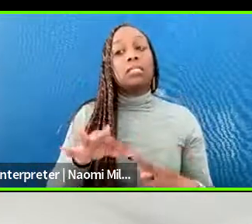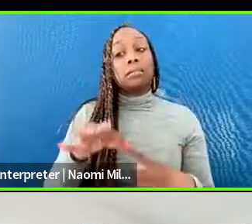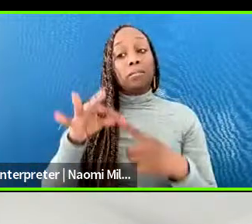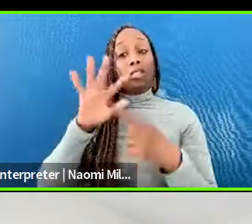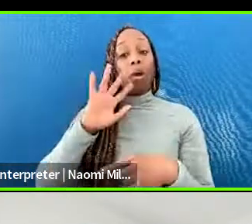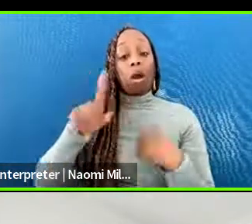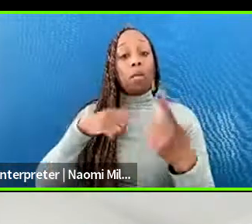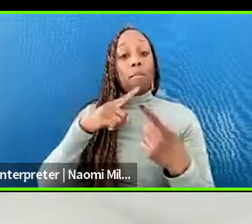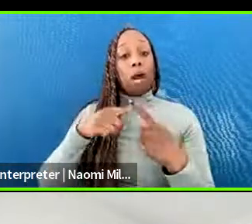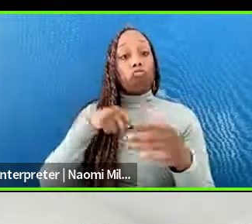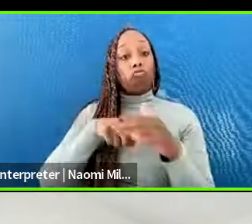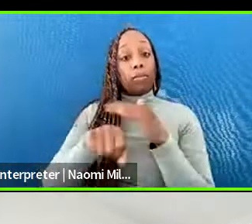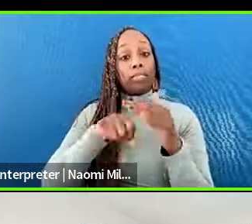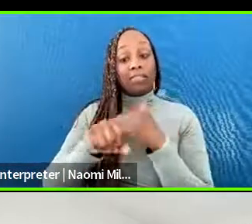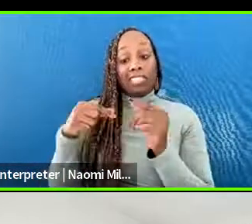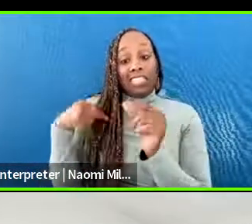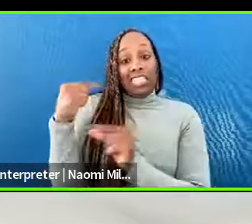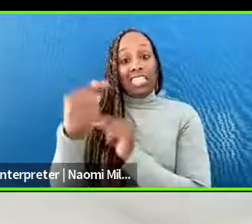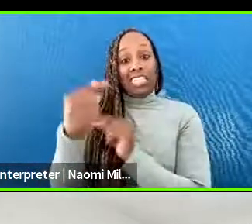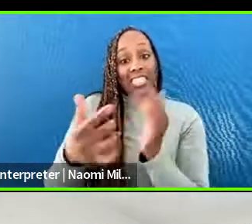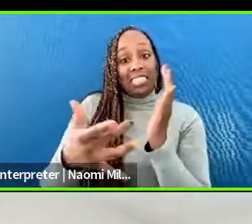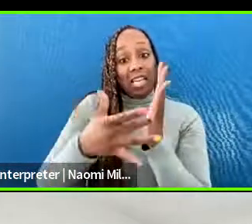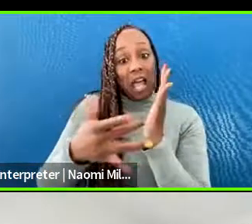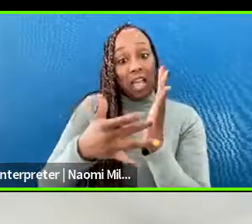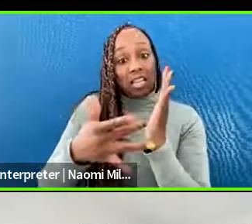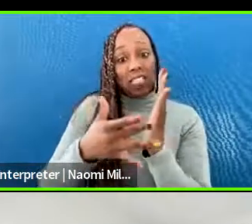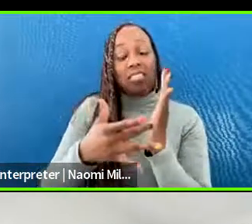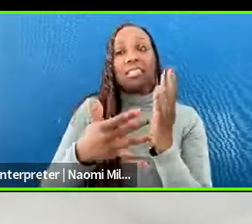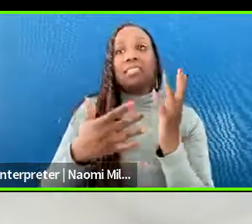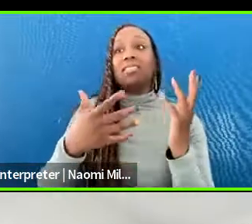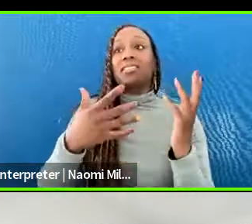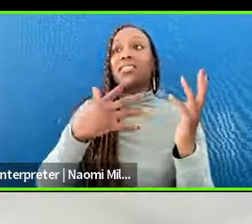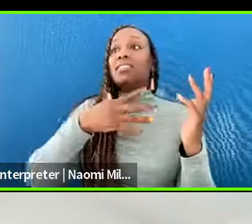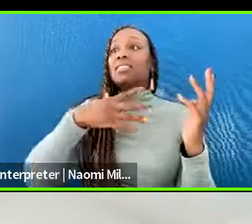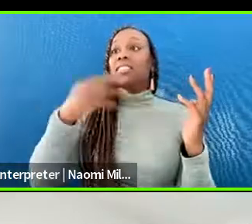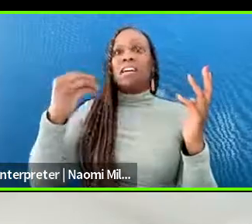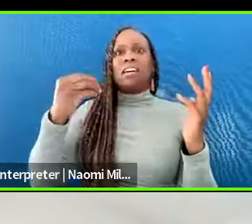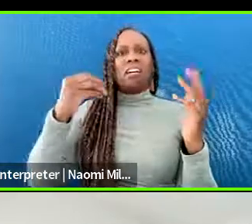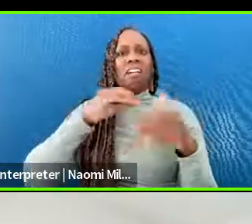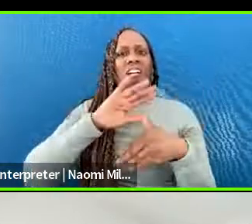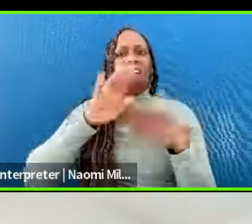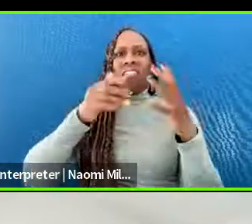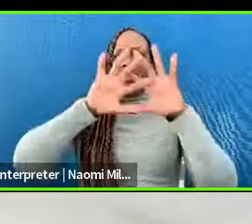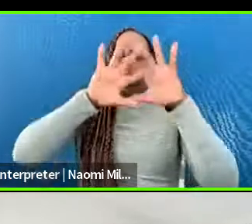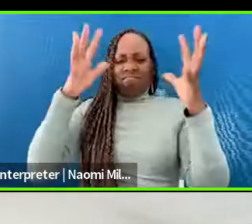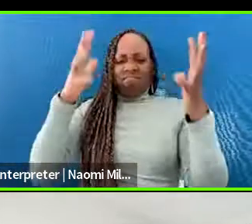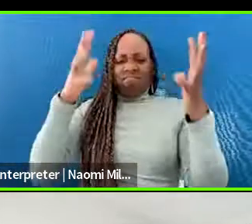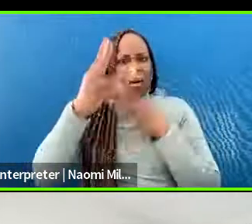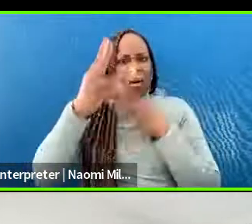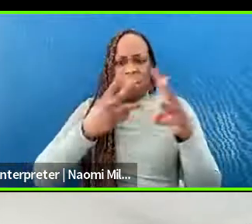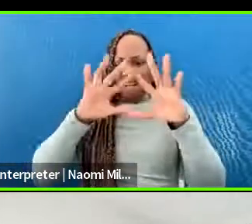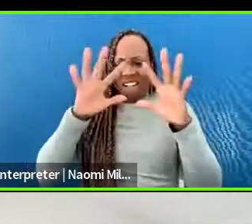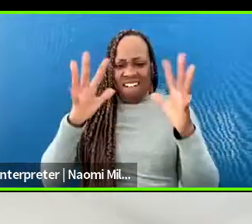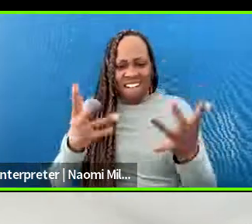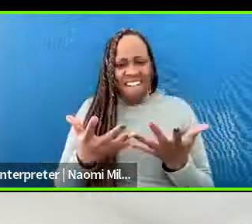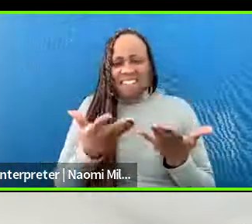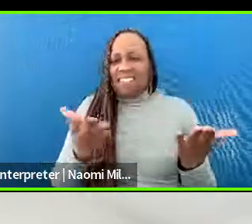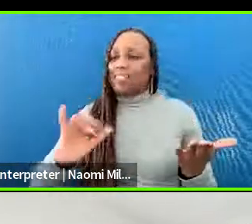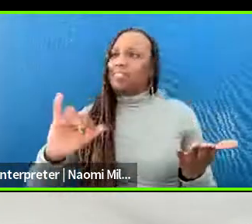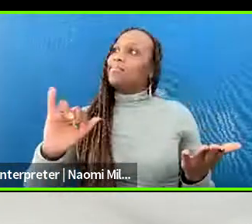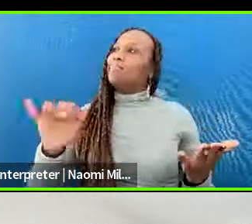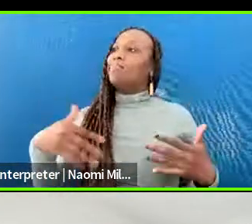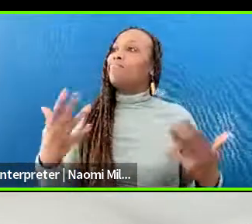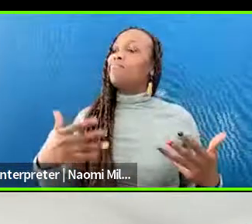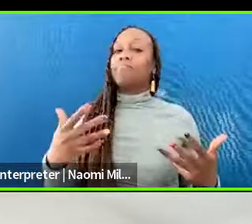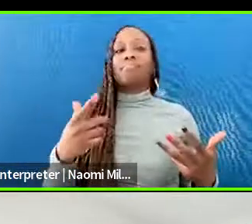reproductive genetic technologies and all that whole world of things, like